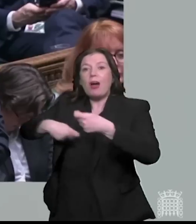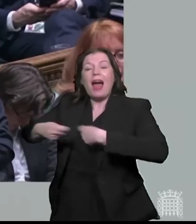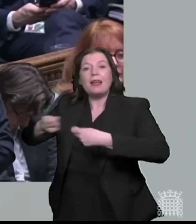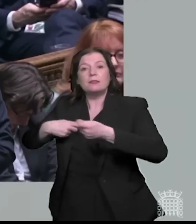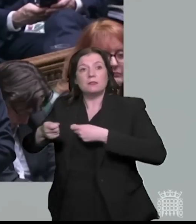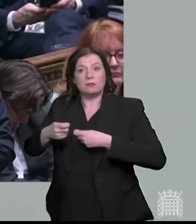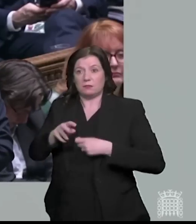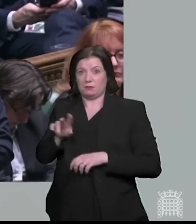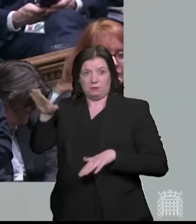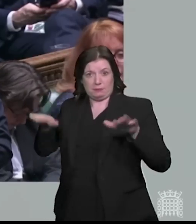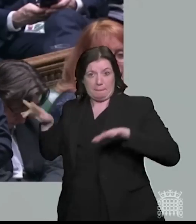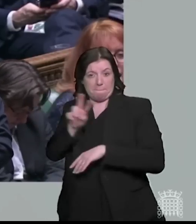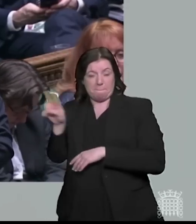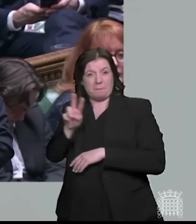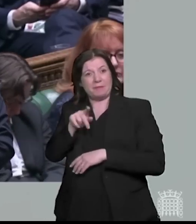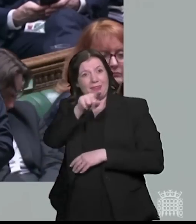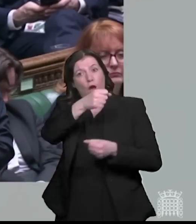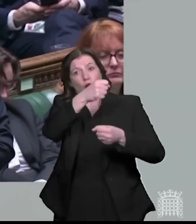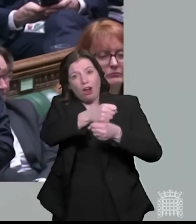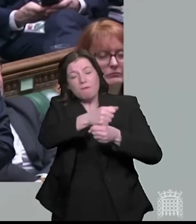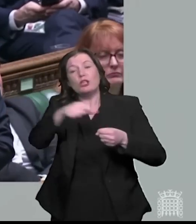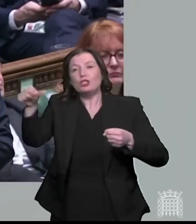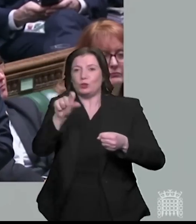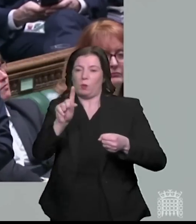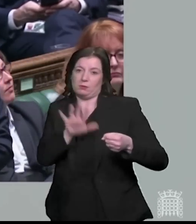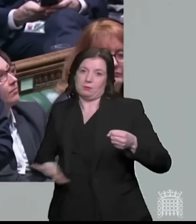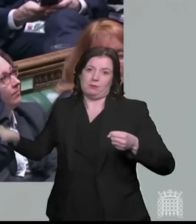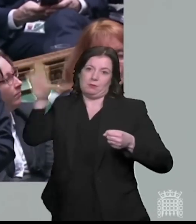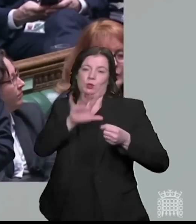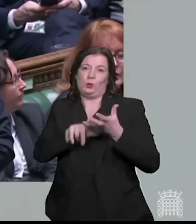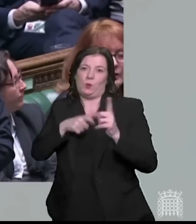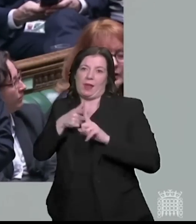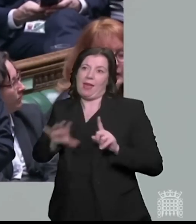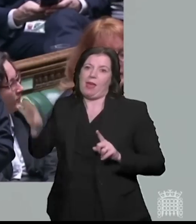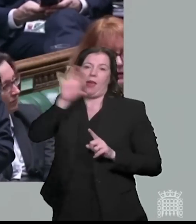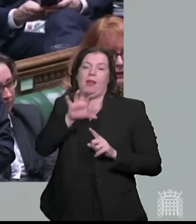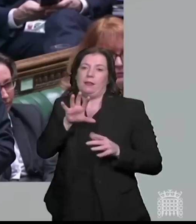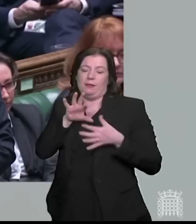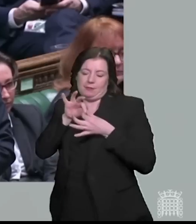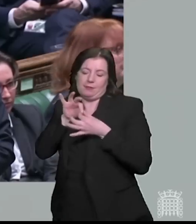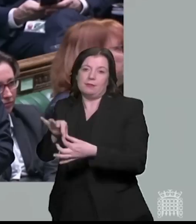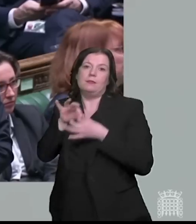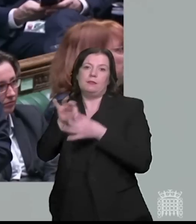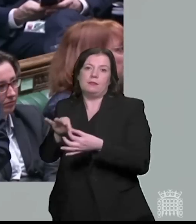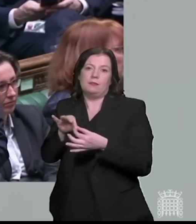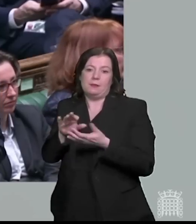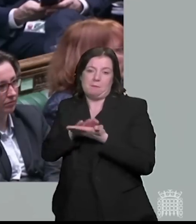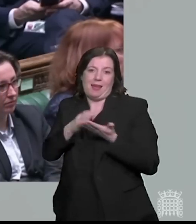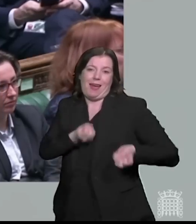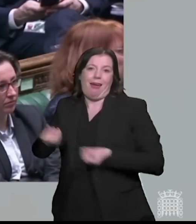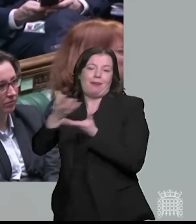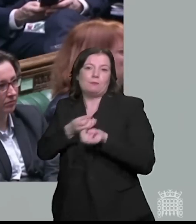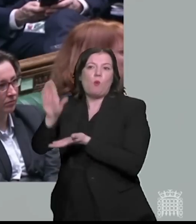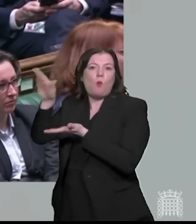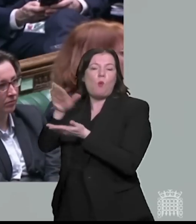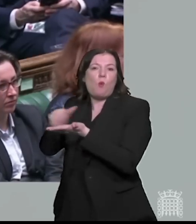CBI saying the government should work with businesses across the UK's nations and regions to kick-start an exporting boom.